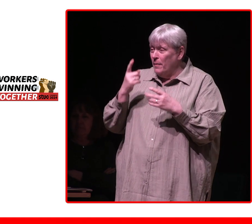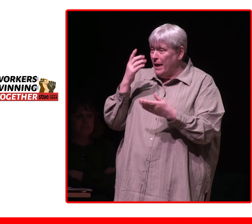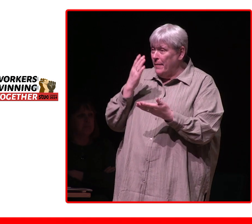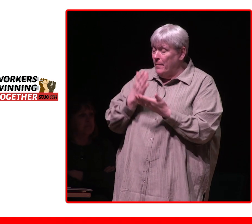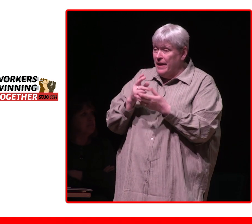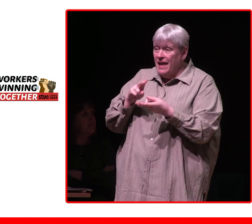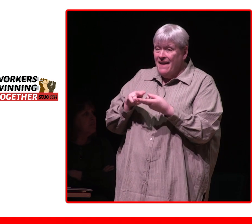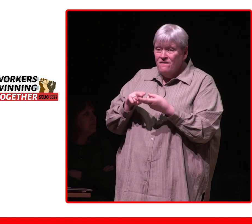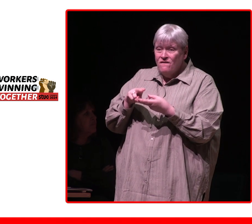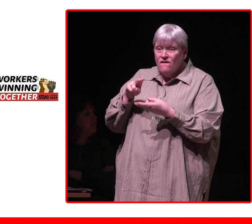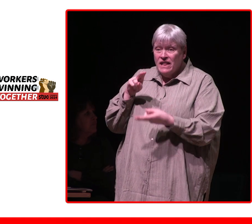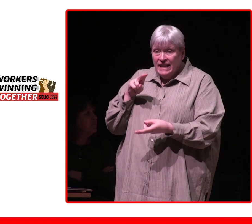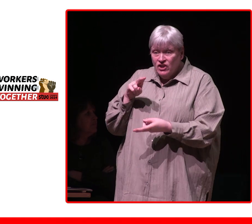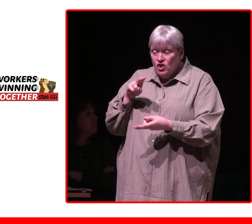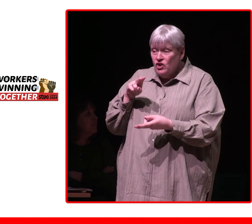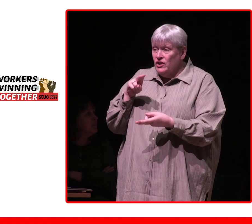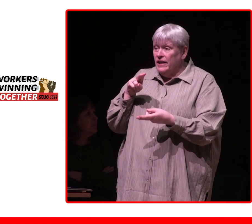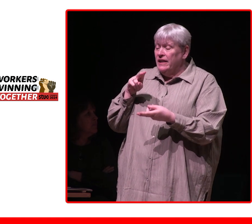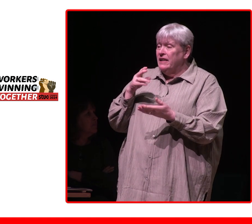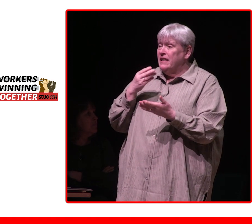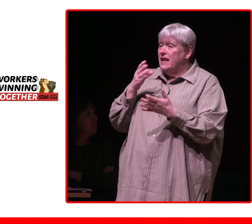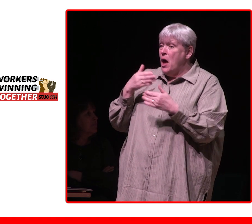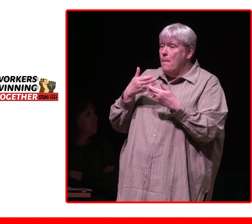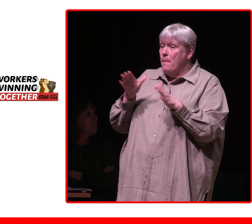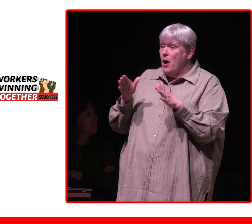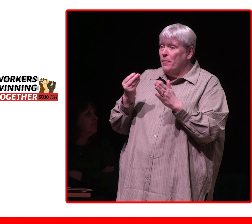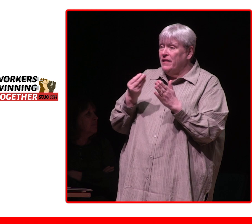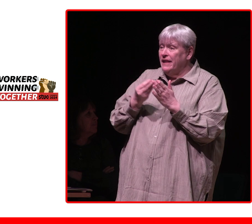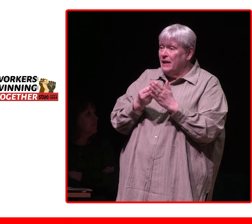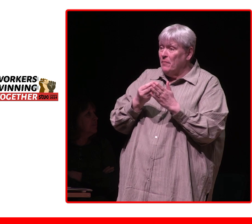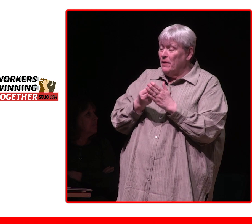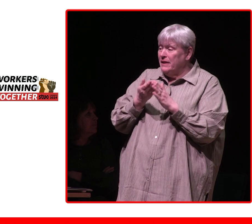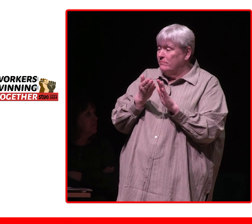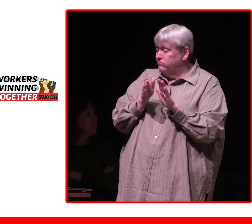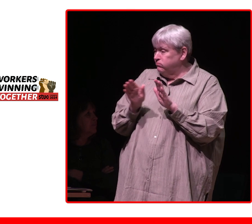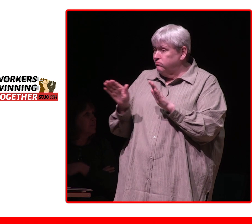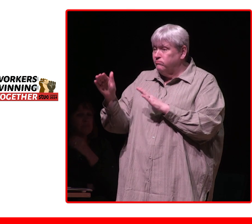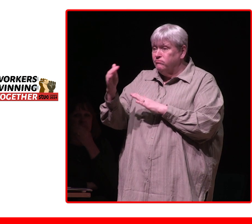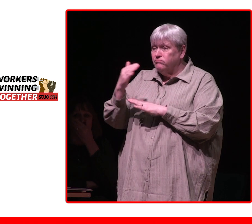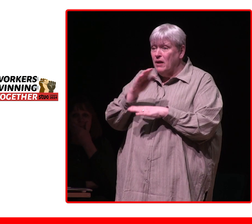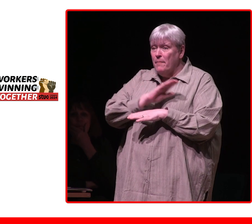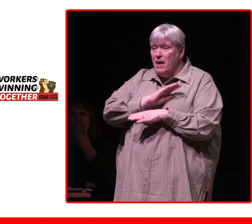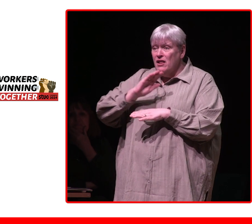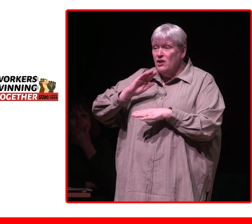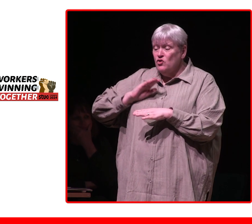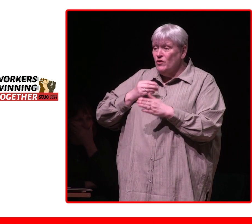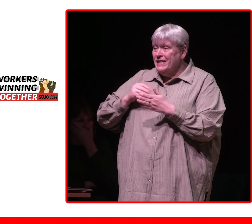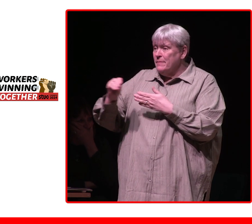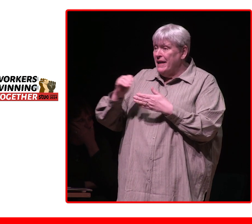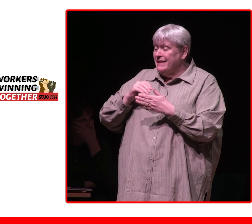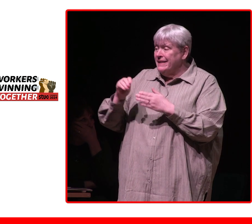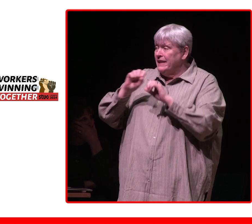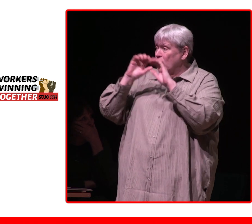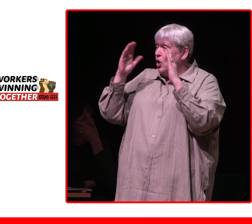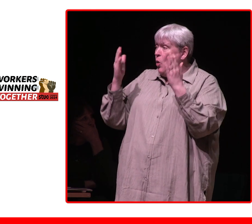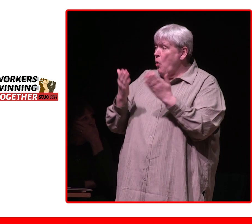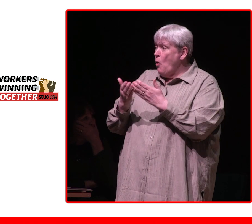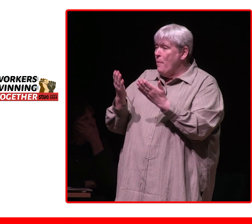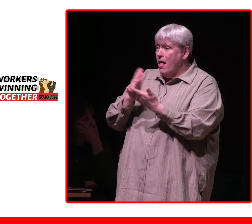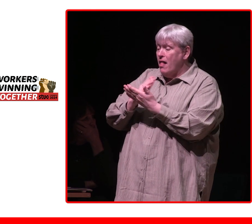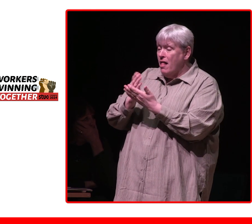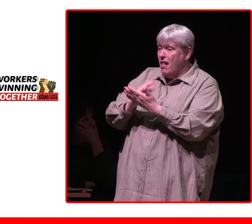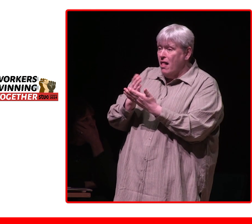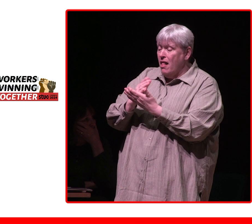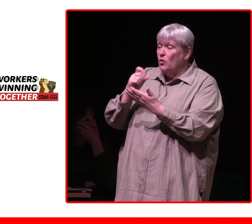inflation, redirection of public money into more military spending, be it global instability, who pays the